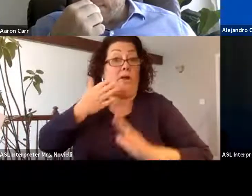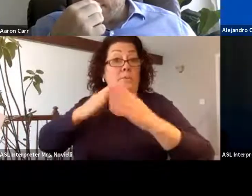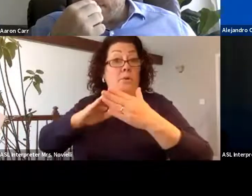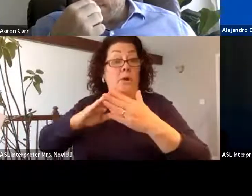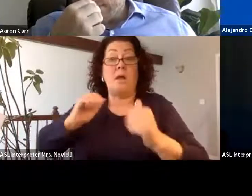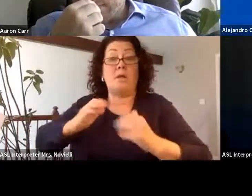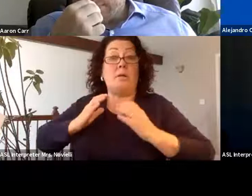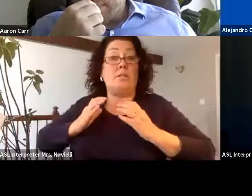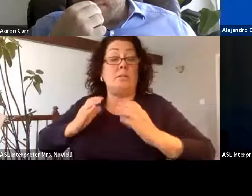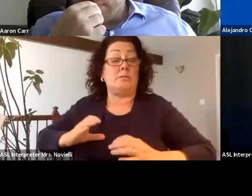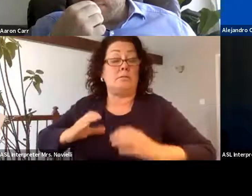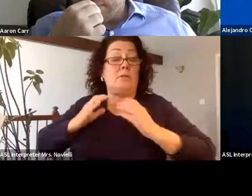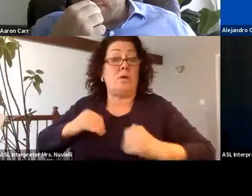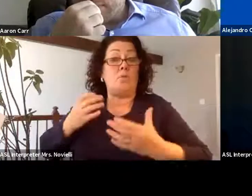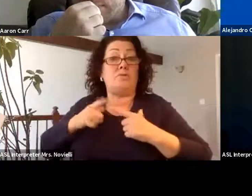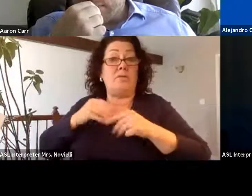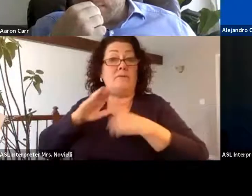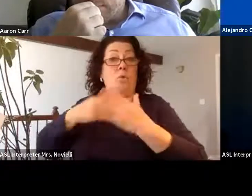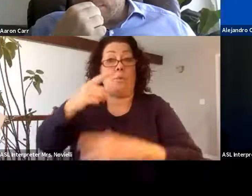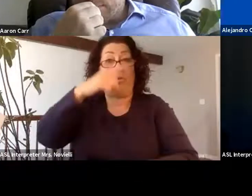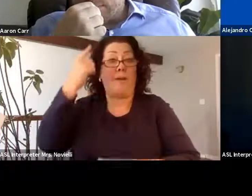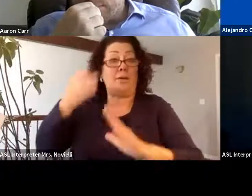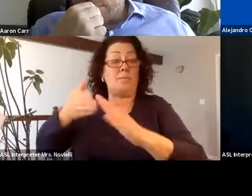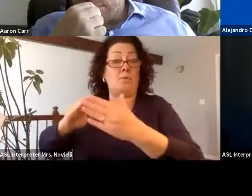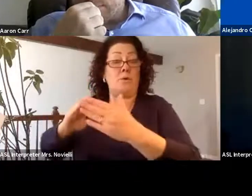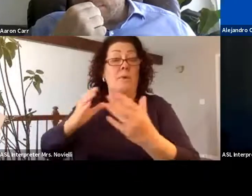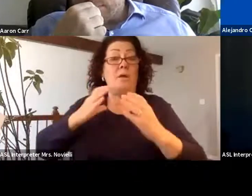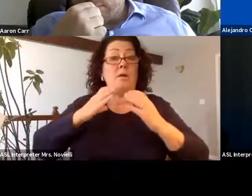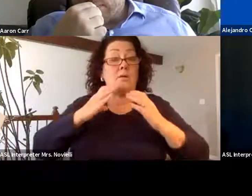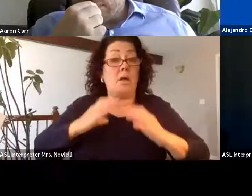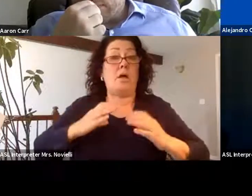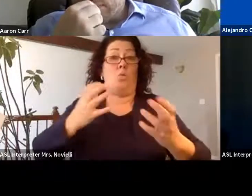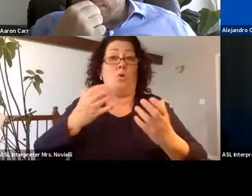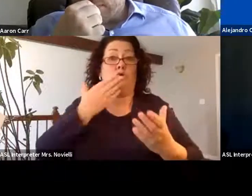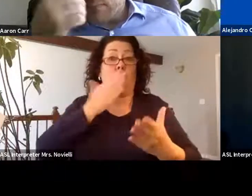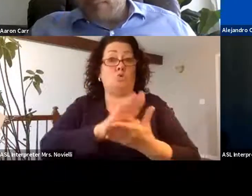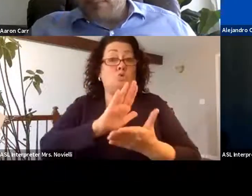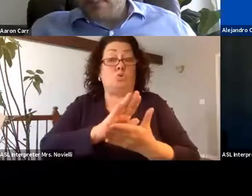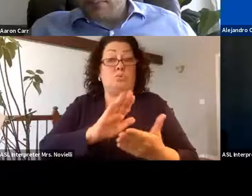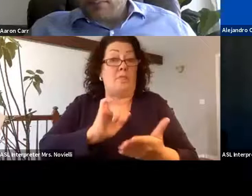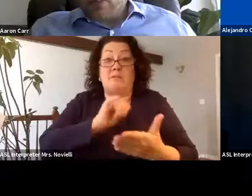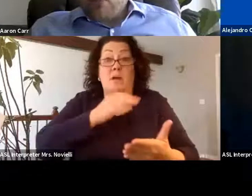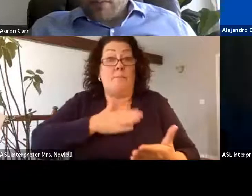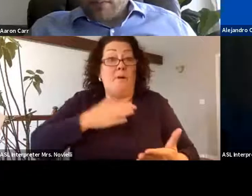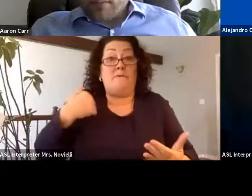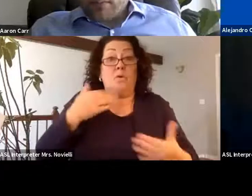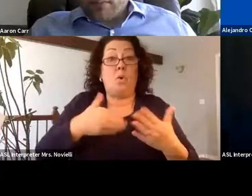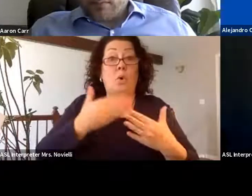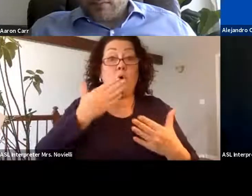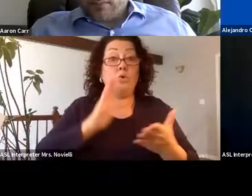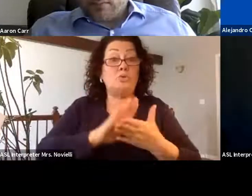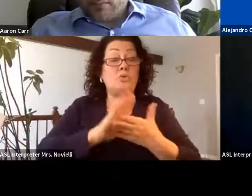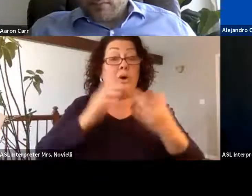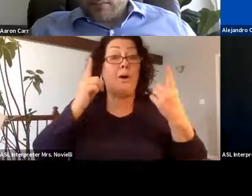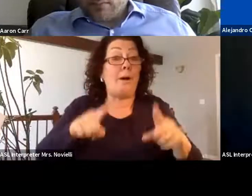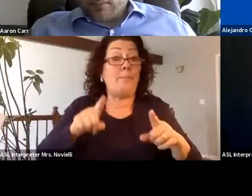black community, or, you know, they want to, you know, they want good schools. And, you know, is it my fault if all the good schools tend to be